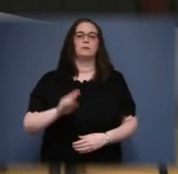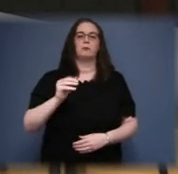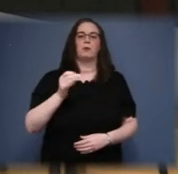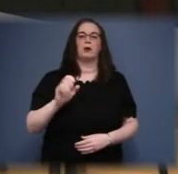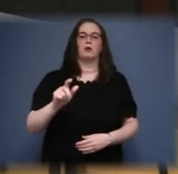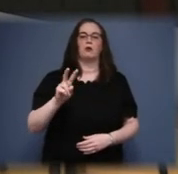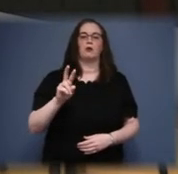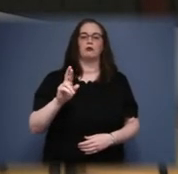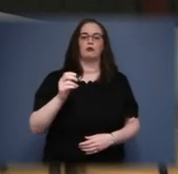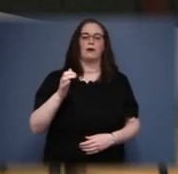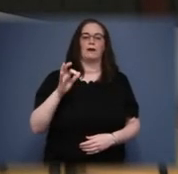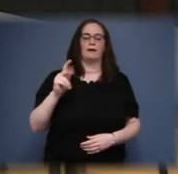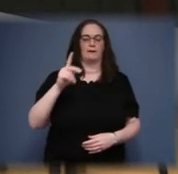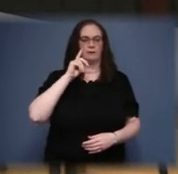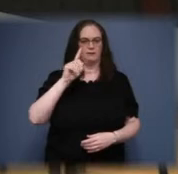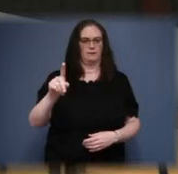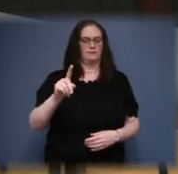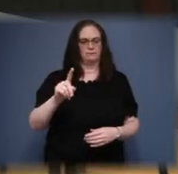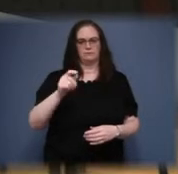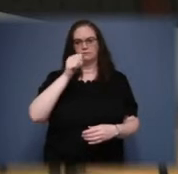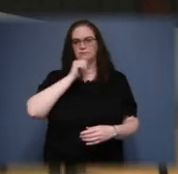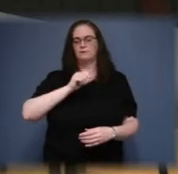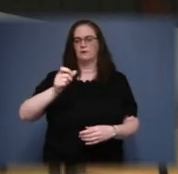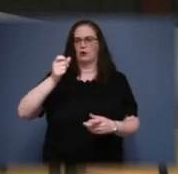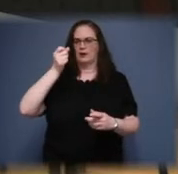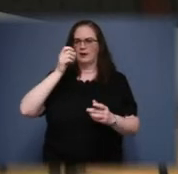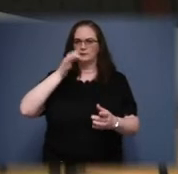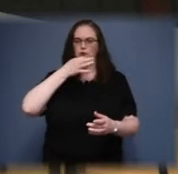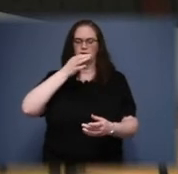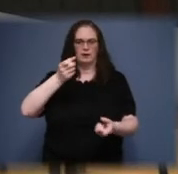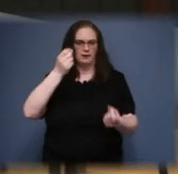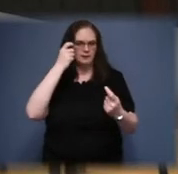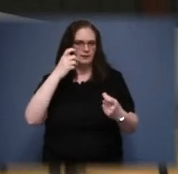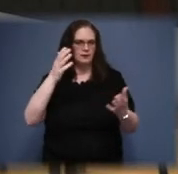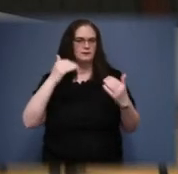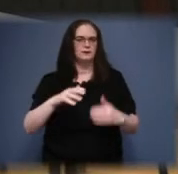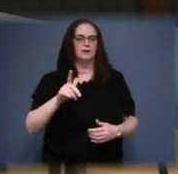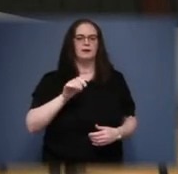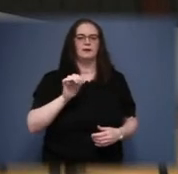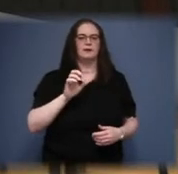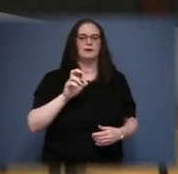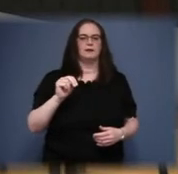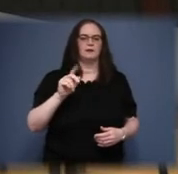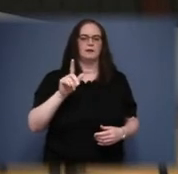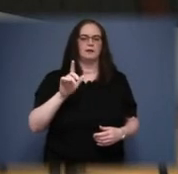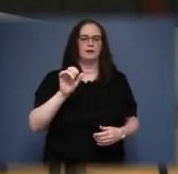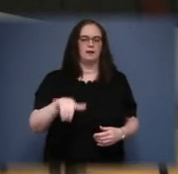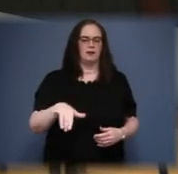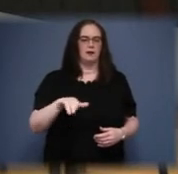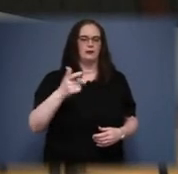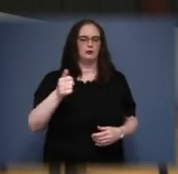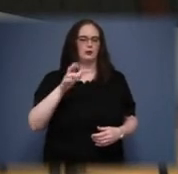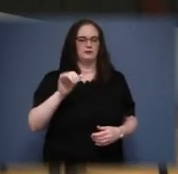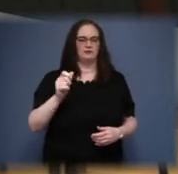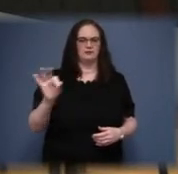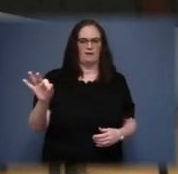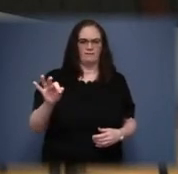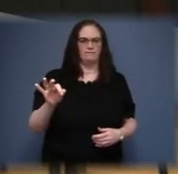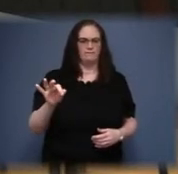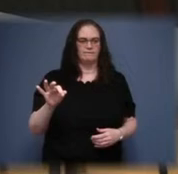Reddig, Senior Planner, for his expertise and insight. I'd like to thank Lynn Lai and Jeremy Stoff, who've